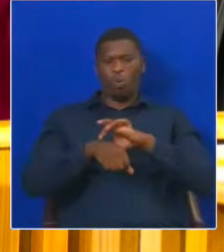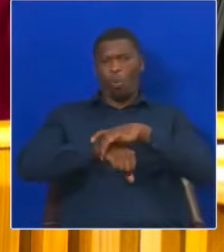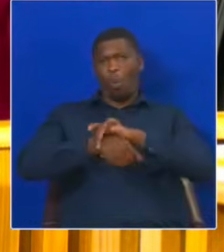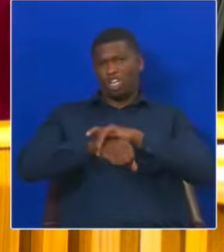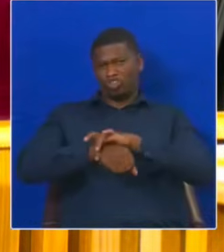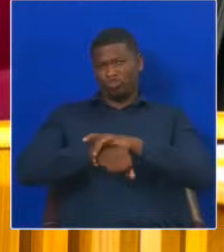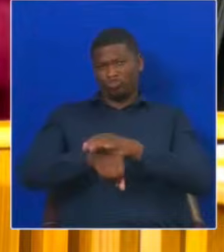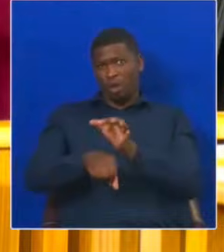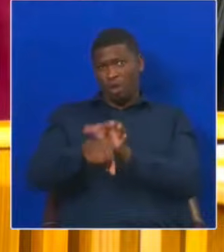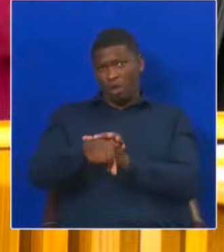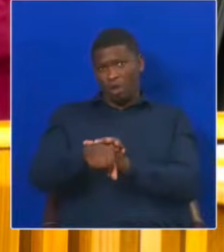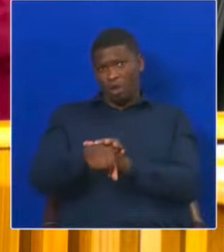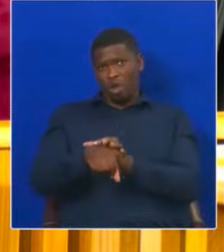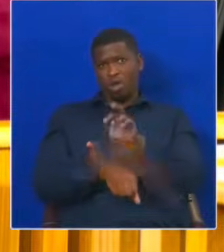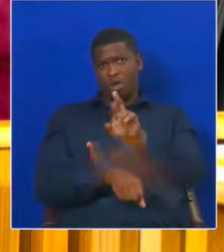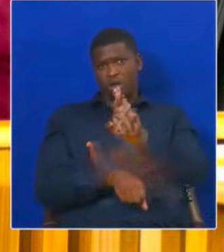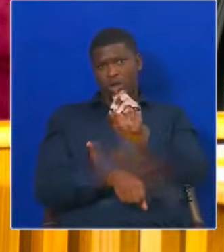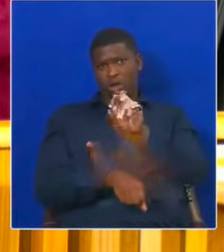it was that